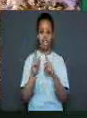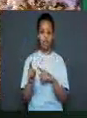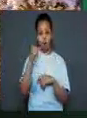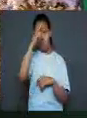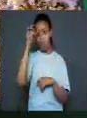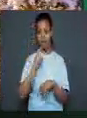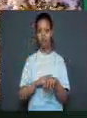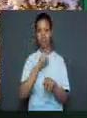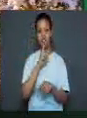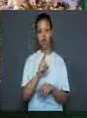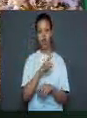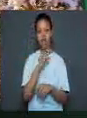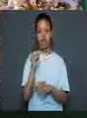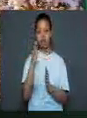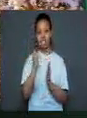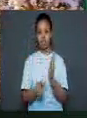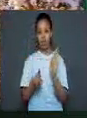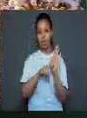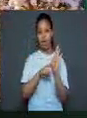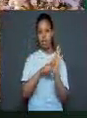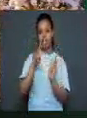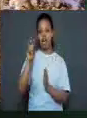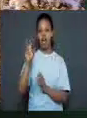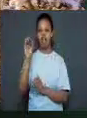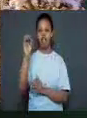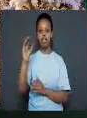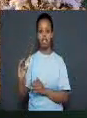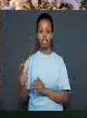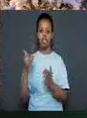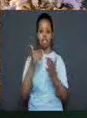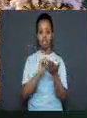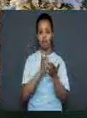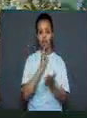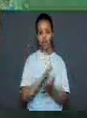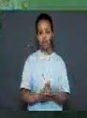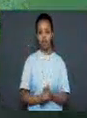with lows around -20 degrees Celsius.